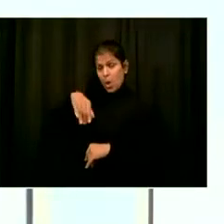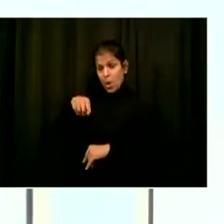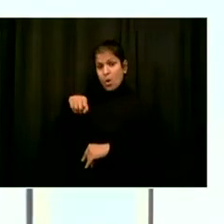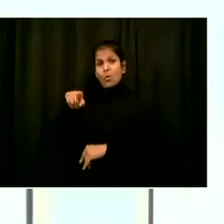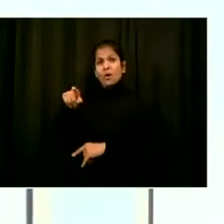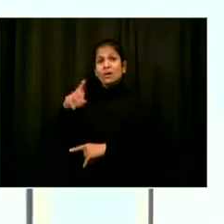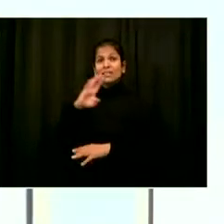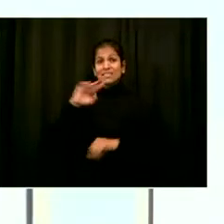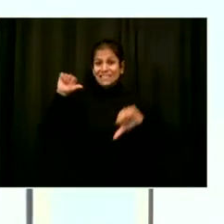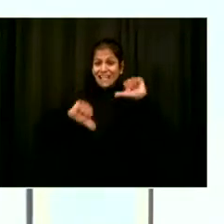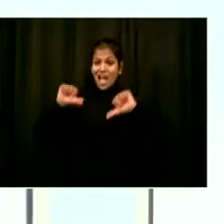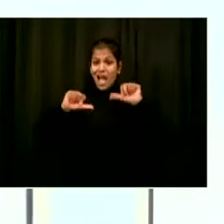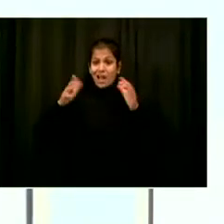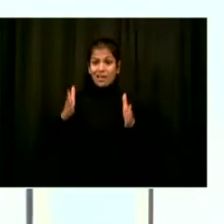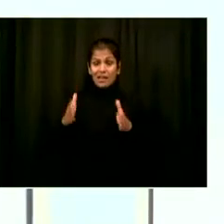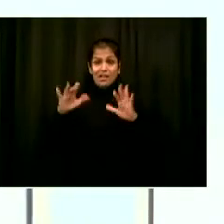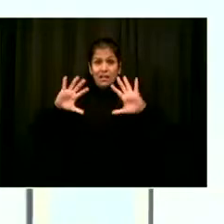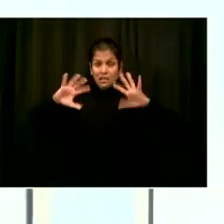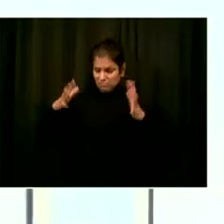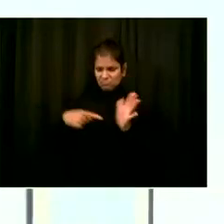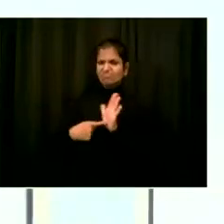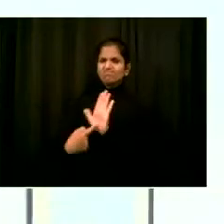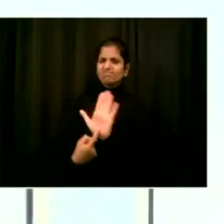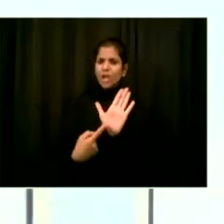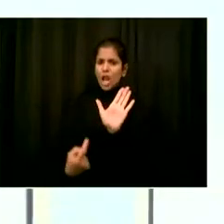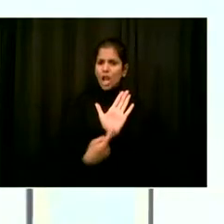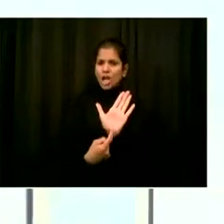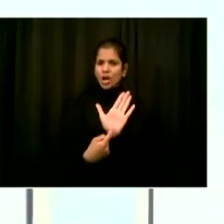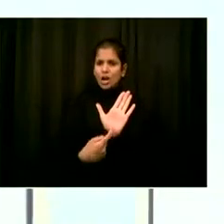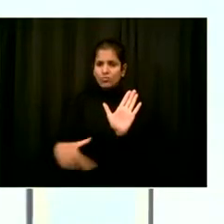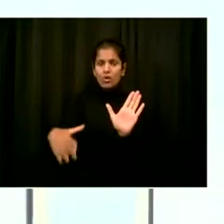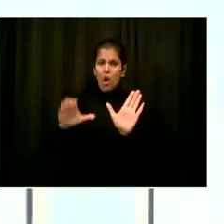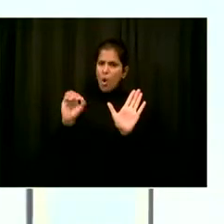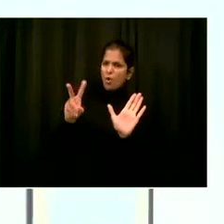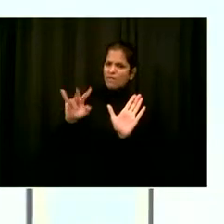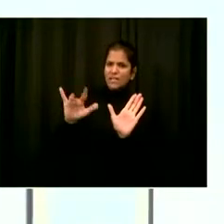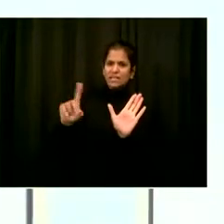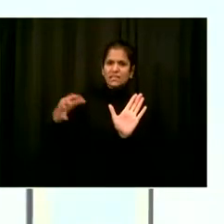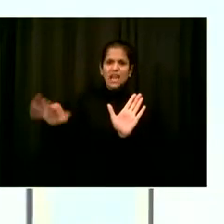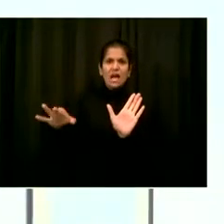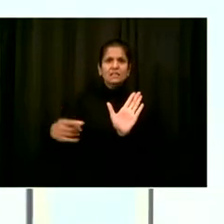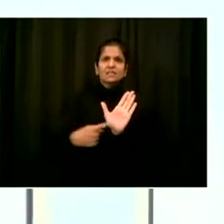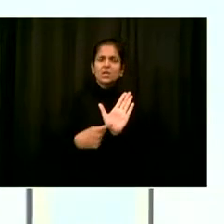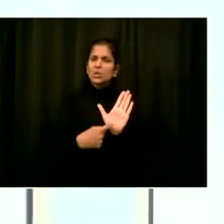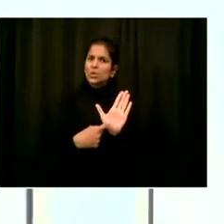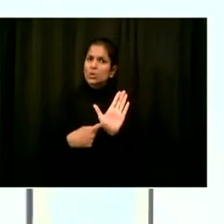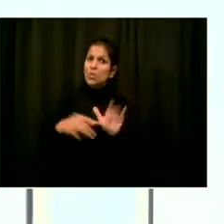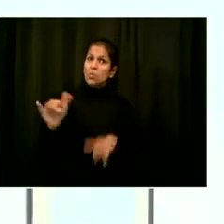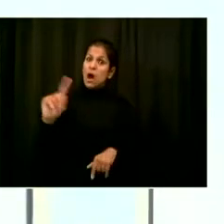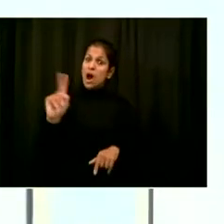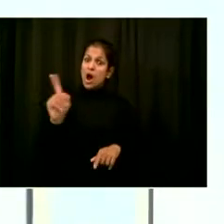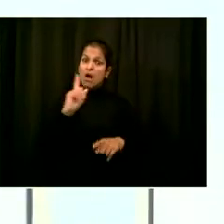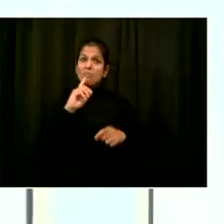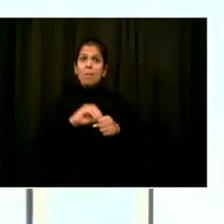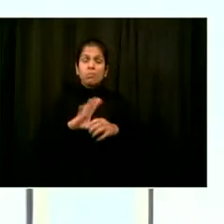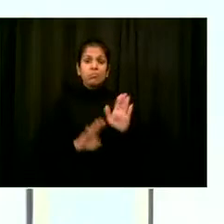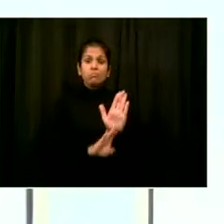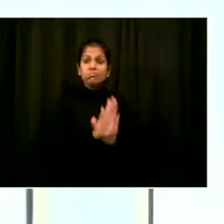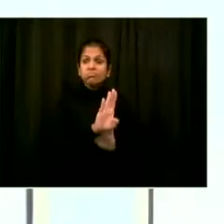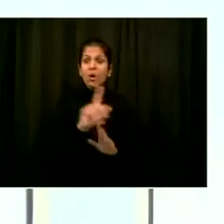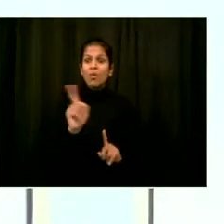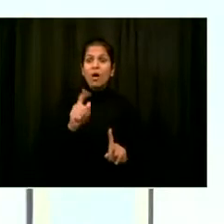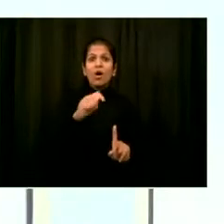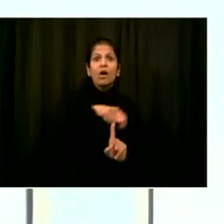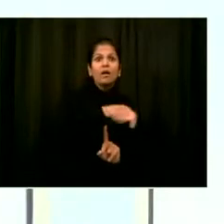but uh also around the country around the world um a major uh source is smaller social Gap